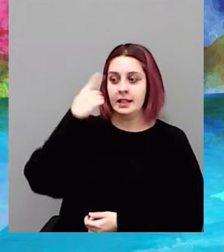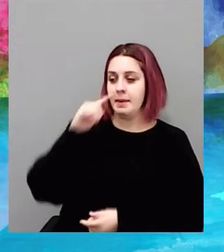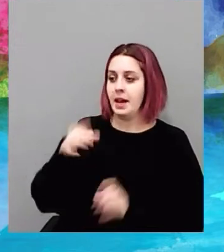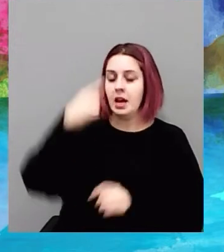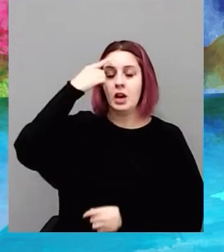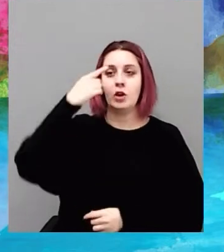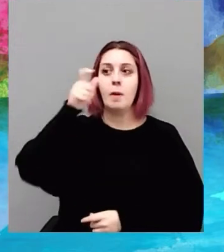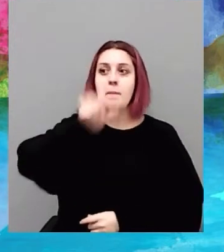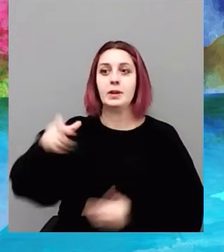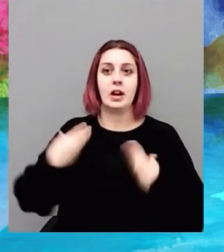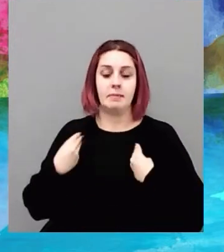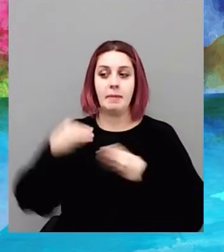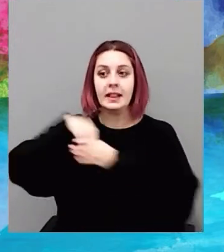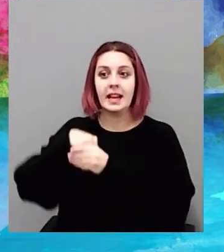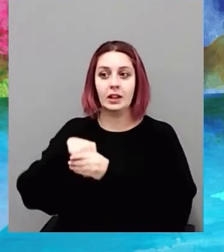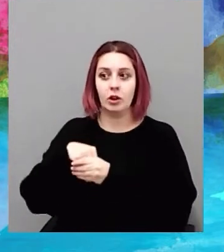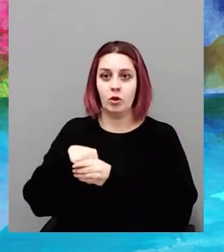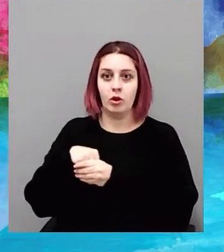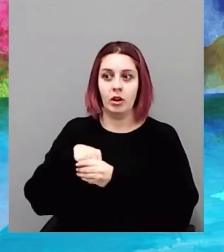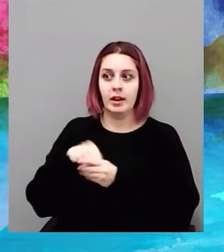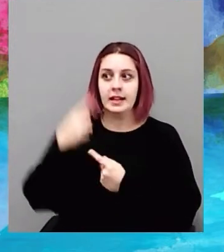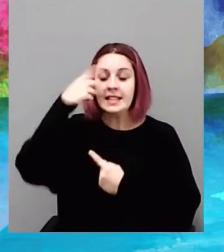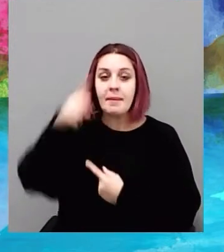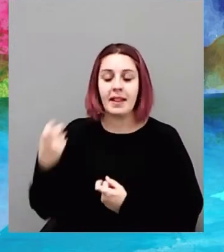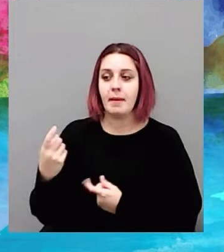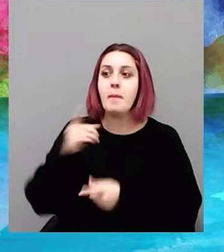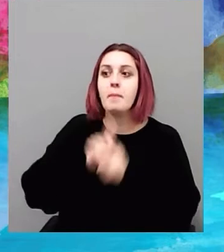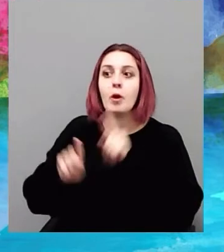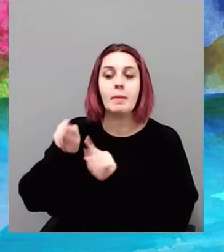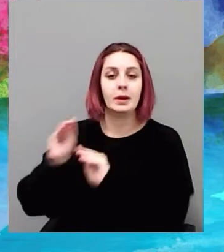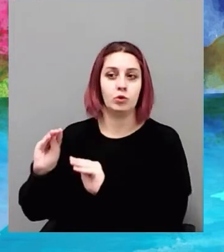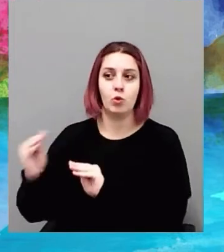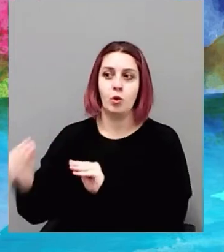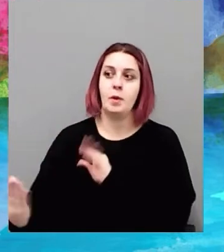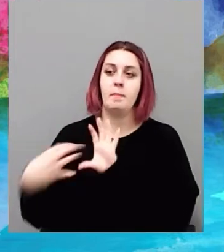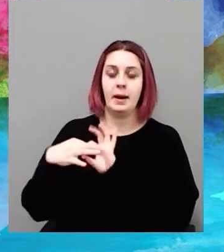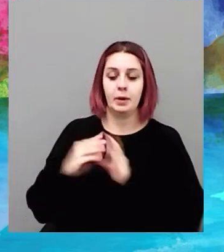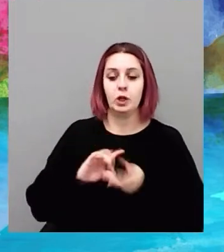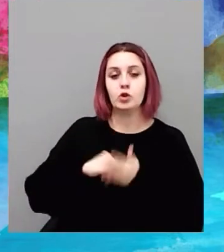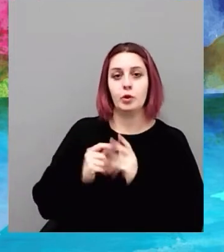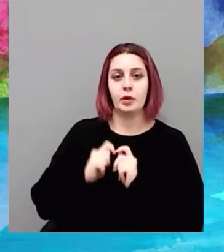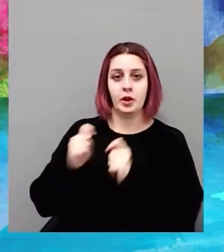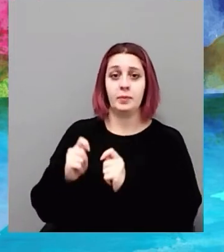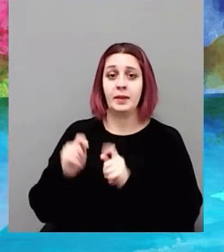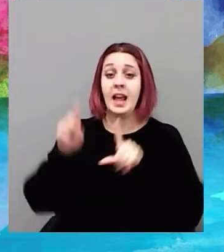virtuous circle. You have the territory who, in fact, has to make the